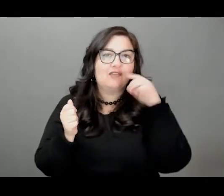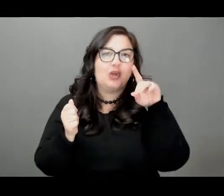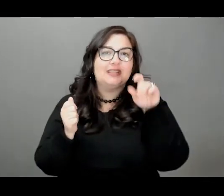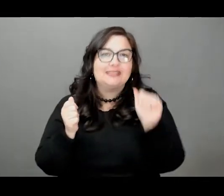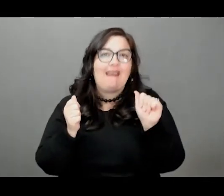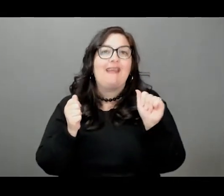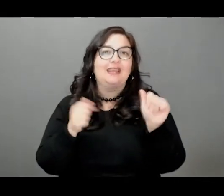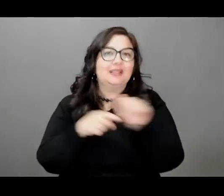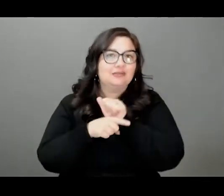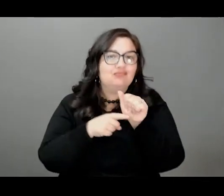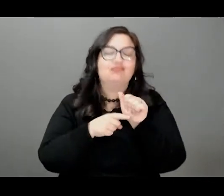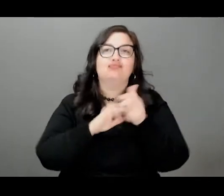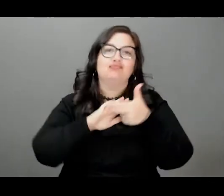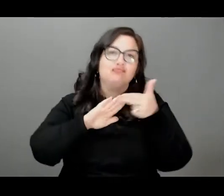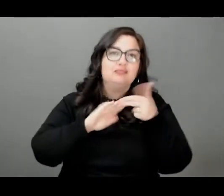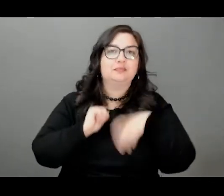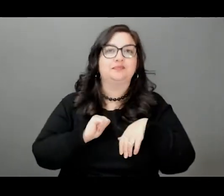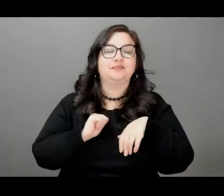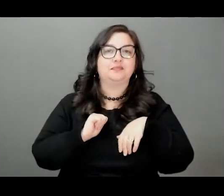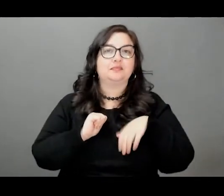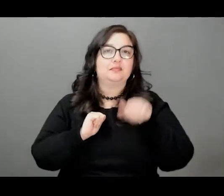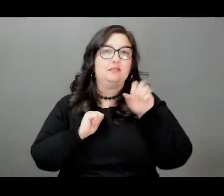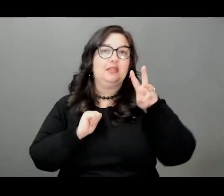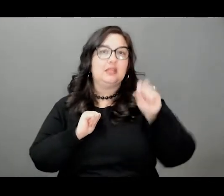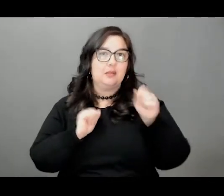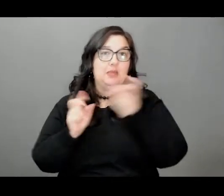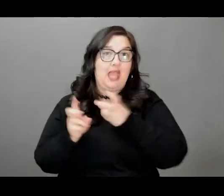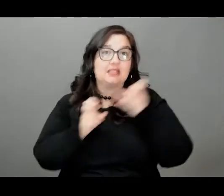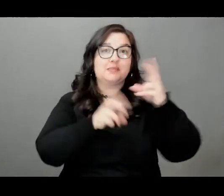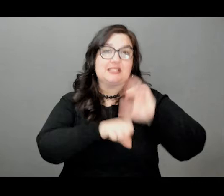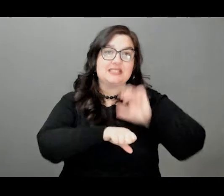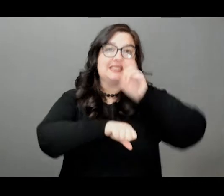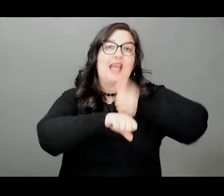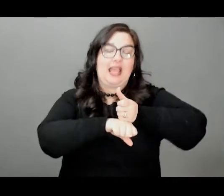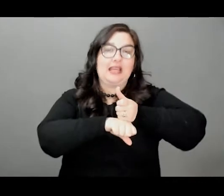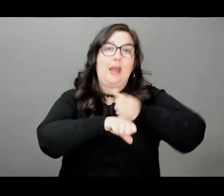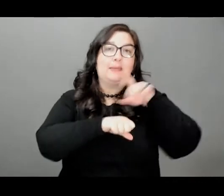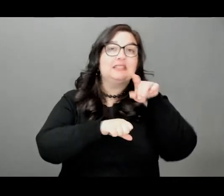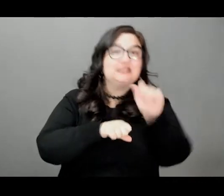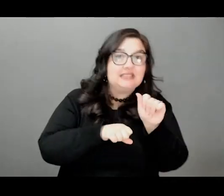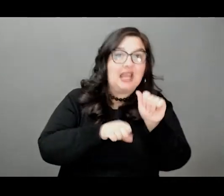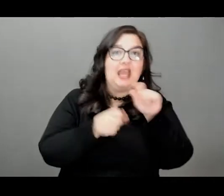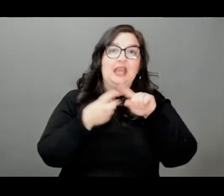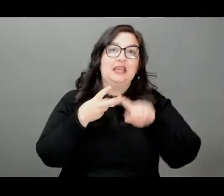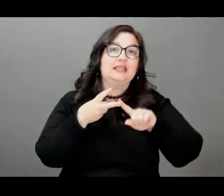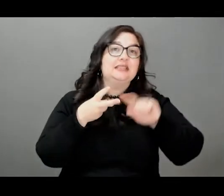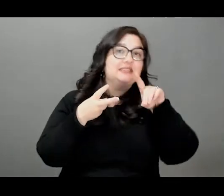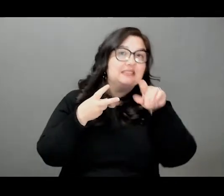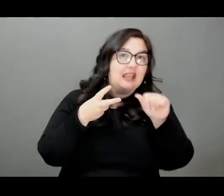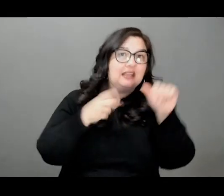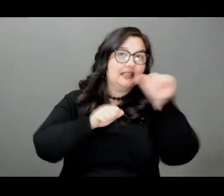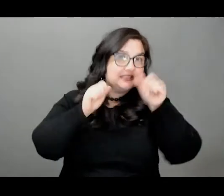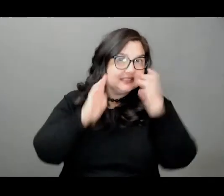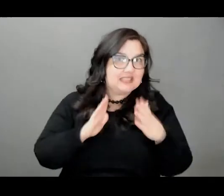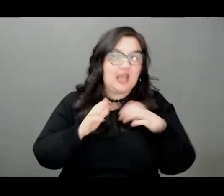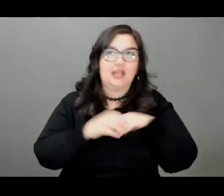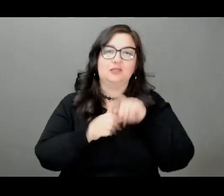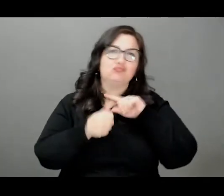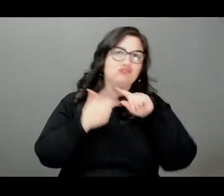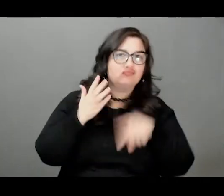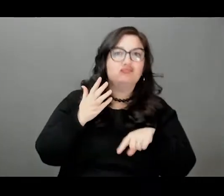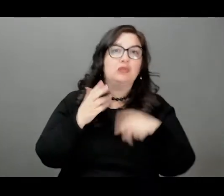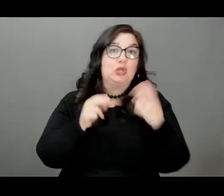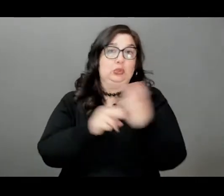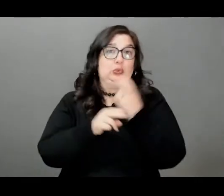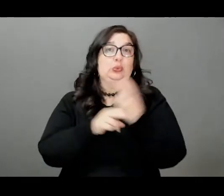scalable solution to scale the data labeling operations, because we have AWS experts who set up the data labeling workflow, which consists of